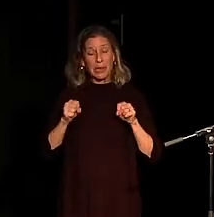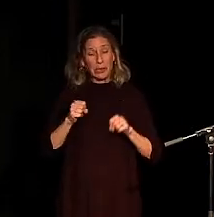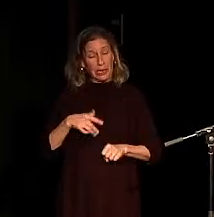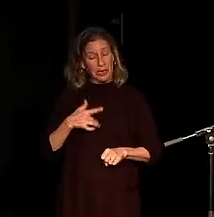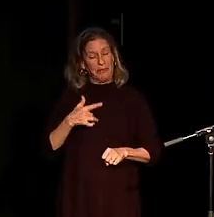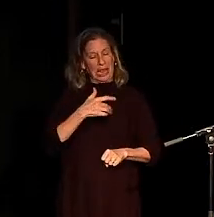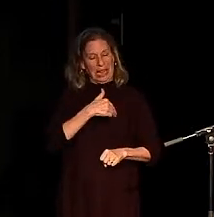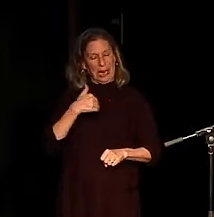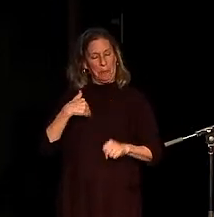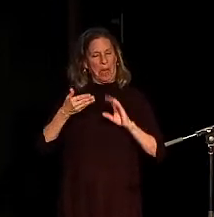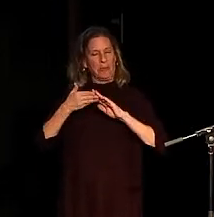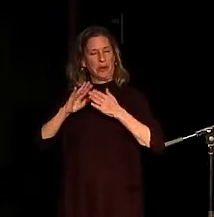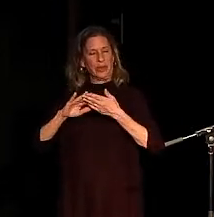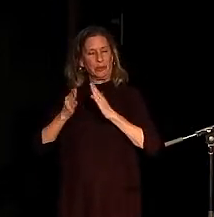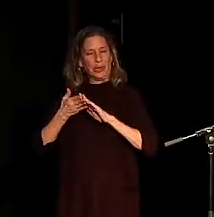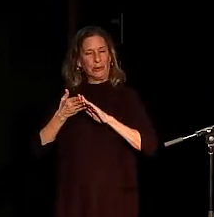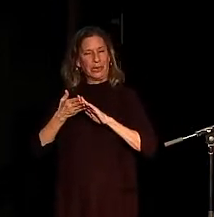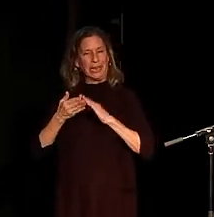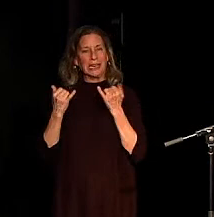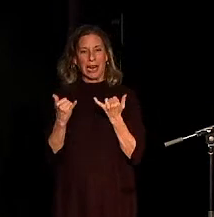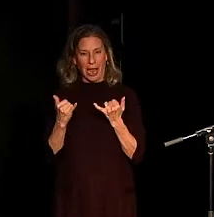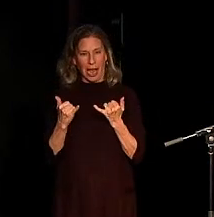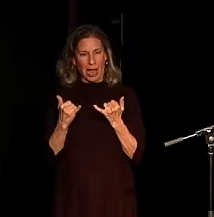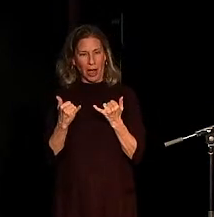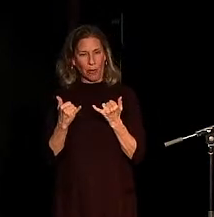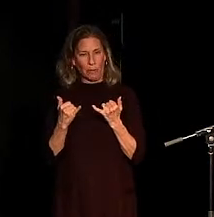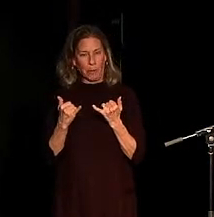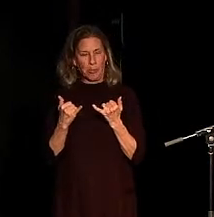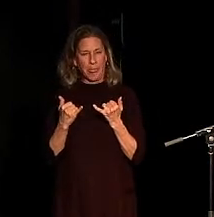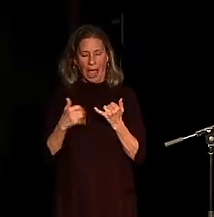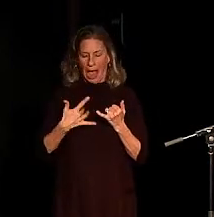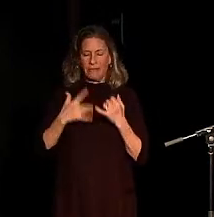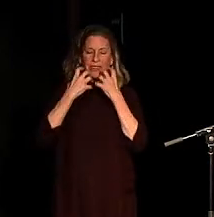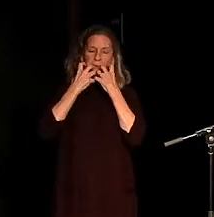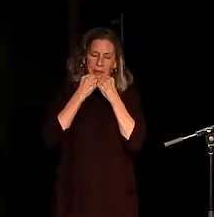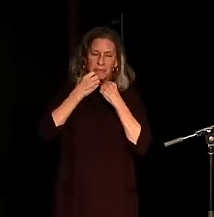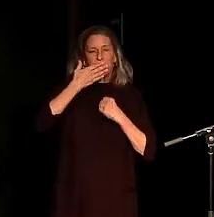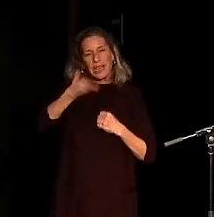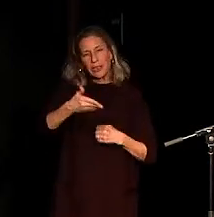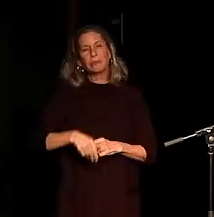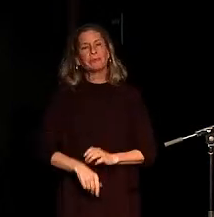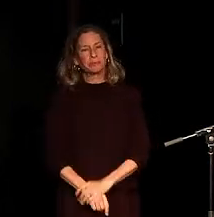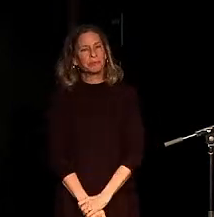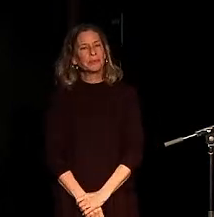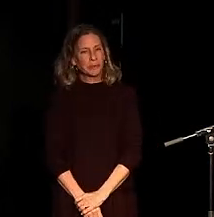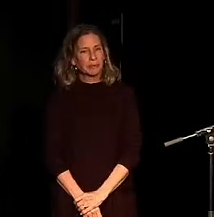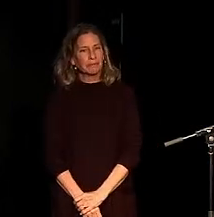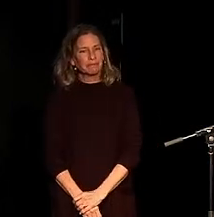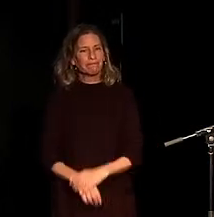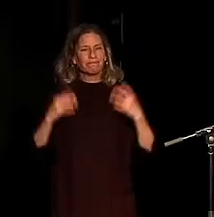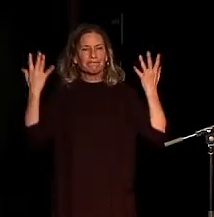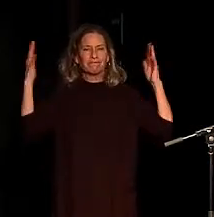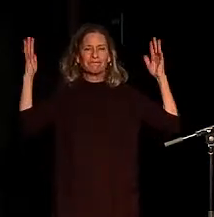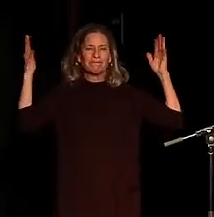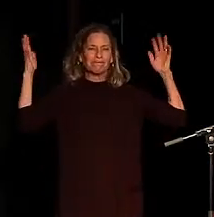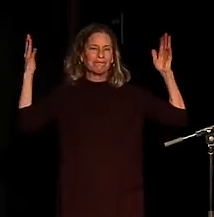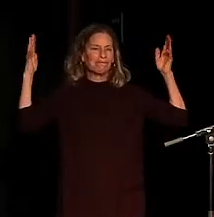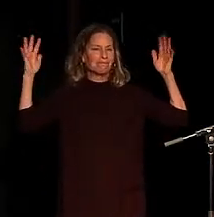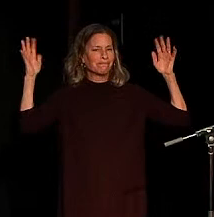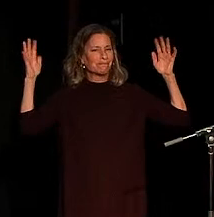of this community as quickly as I have. So I feel that embrace and thank you for it. Thank you,